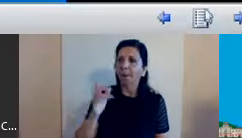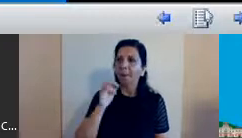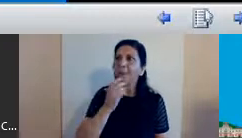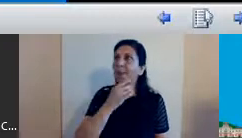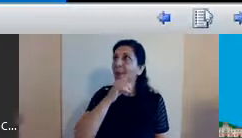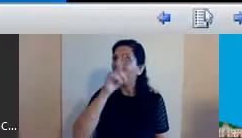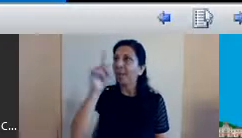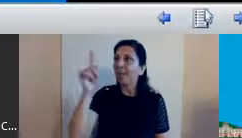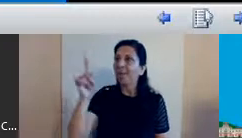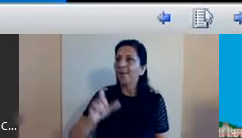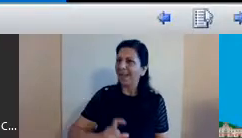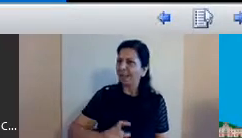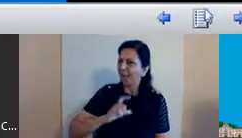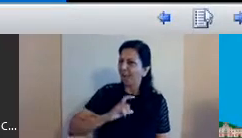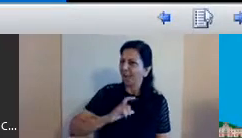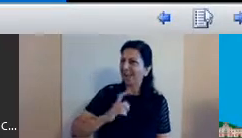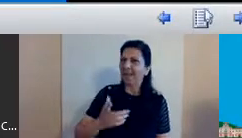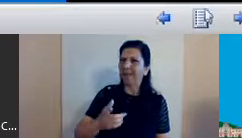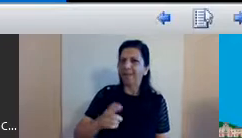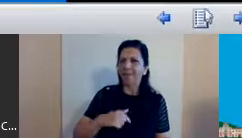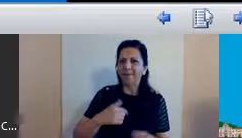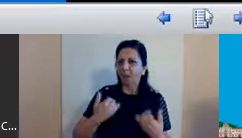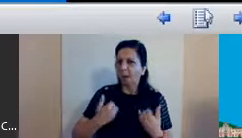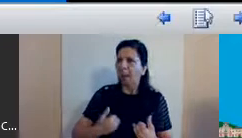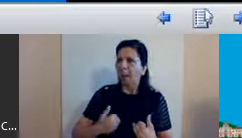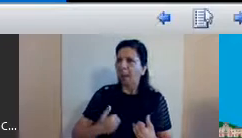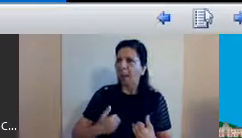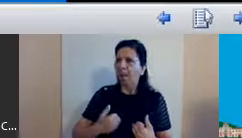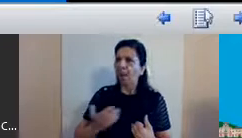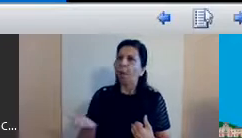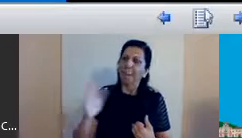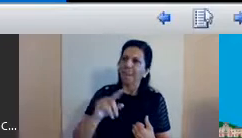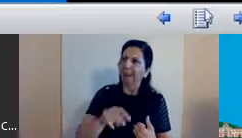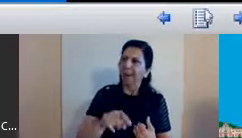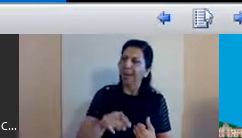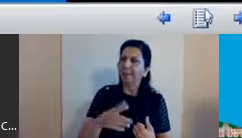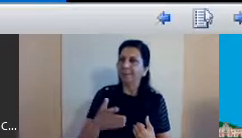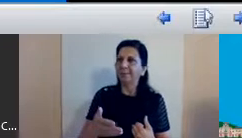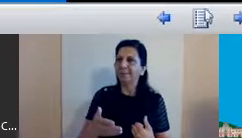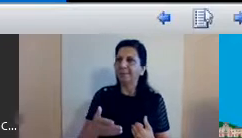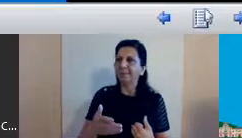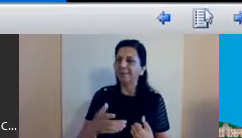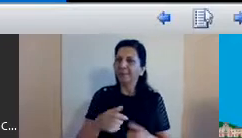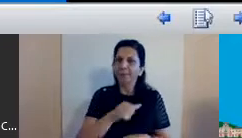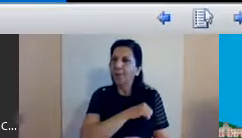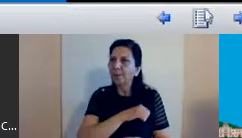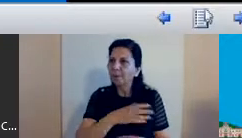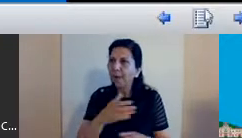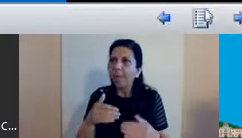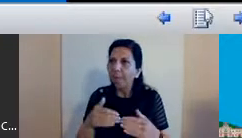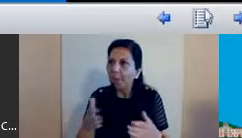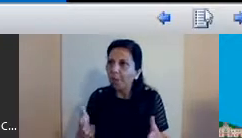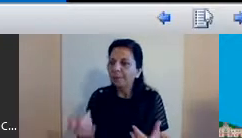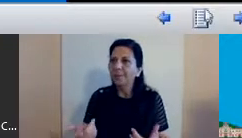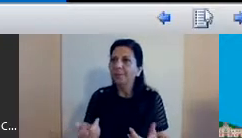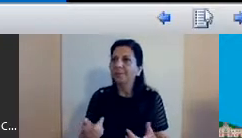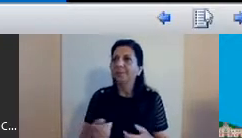build confidence in and the work that our hospitals, for example, are doing to keep our patients COVID safe?